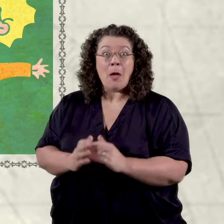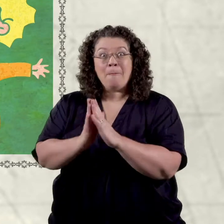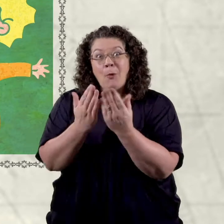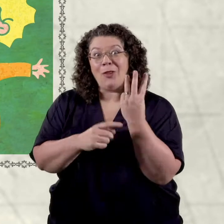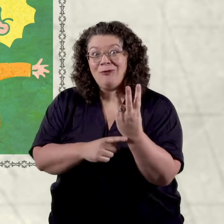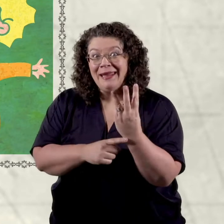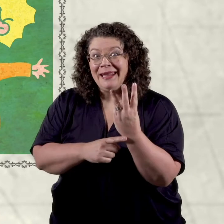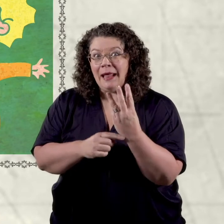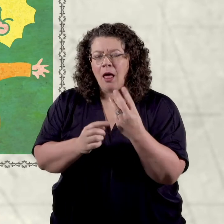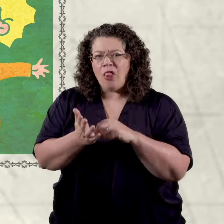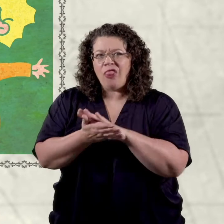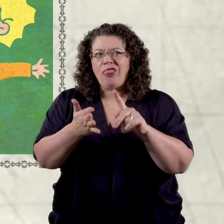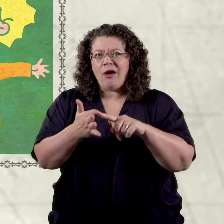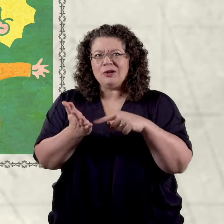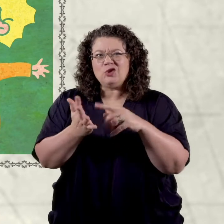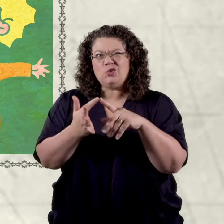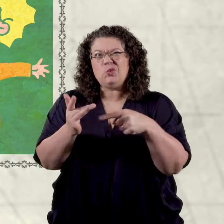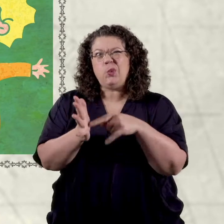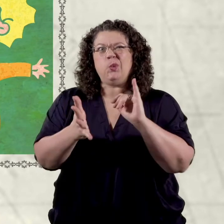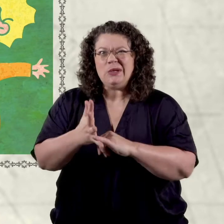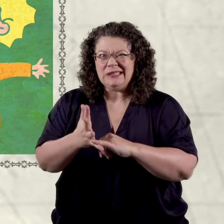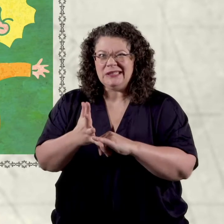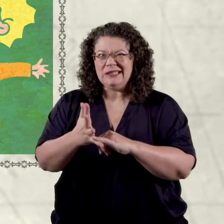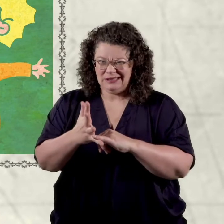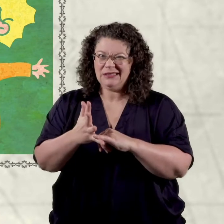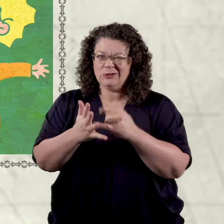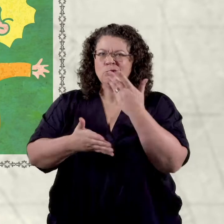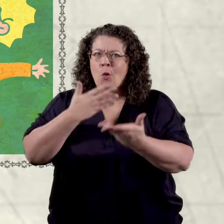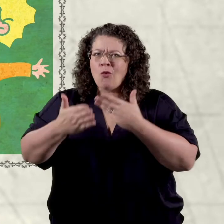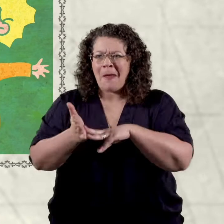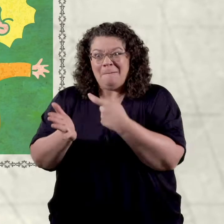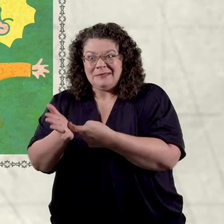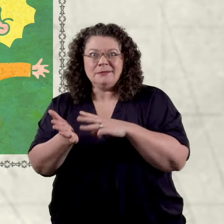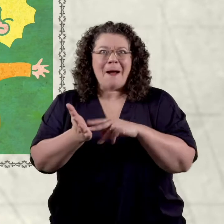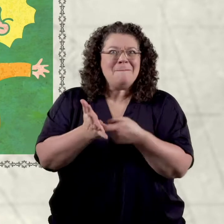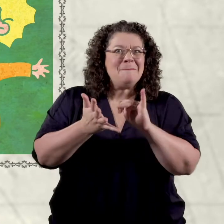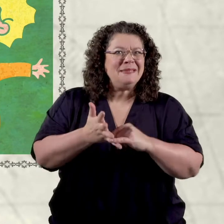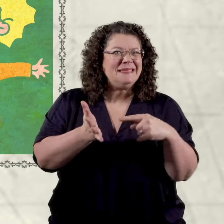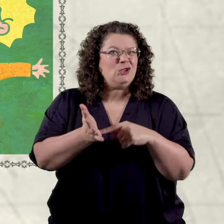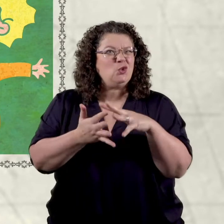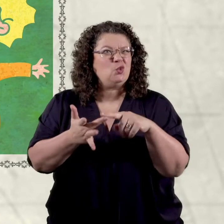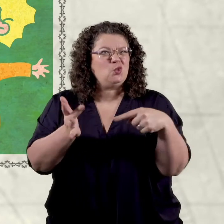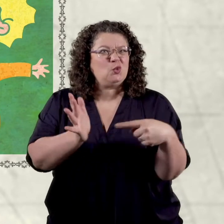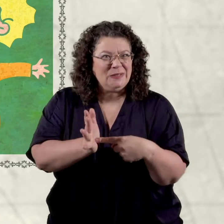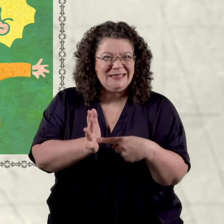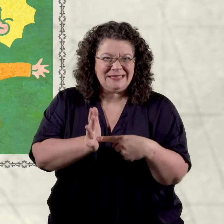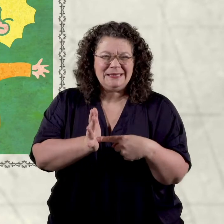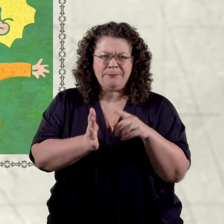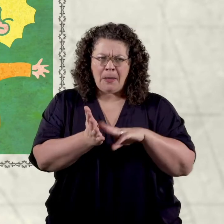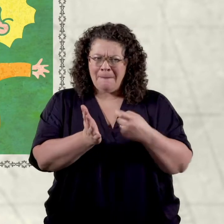Book 3, The Twits. This is a story about Mr. and Mrs.